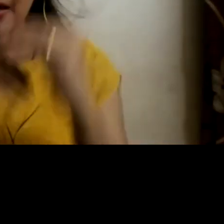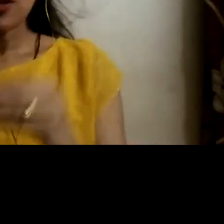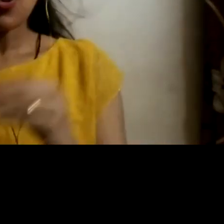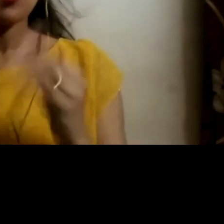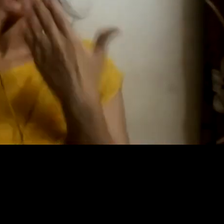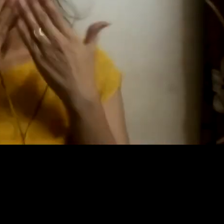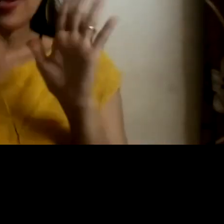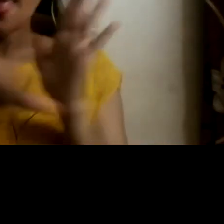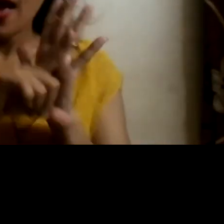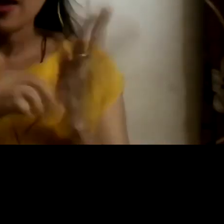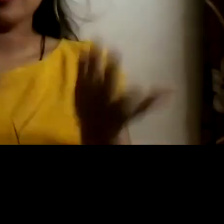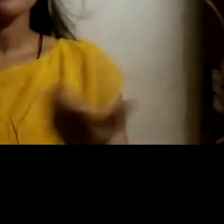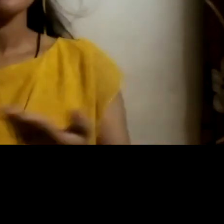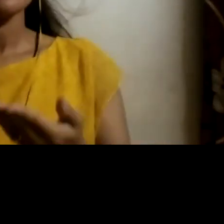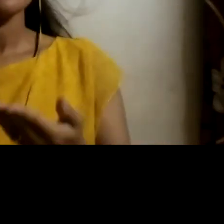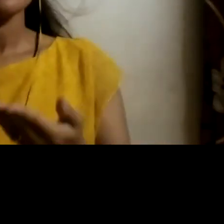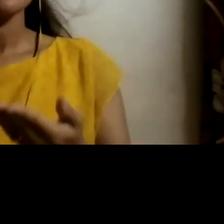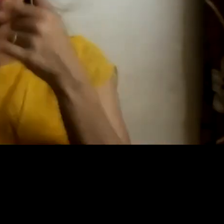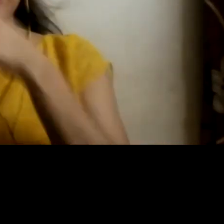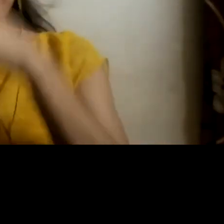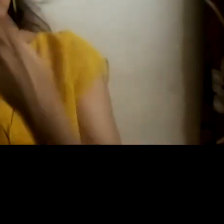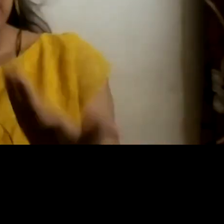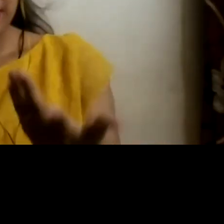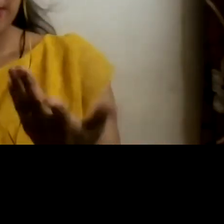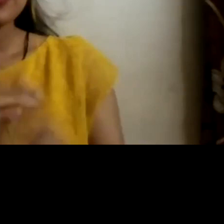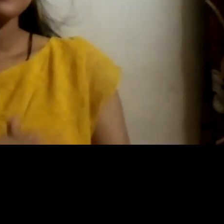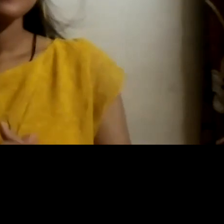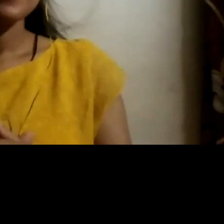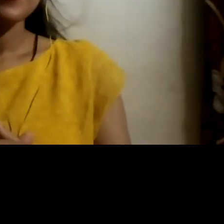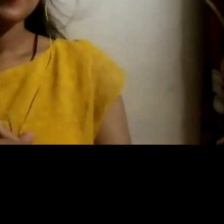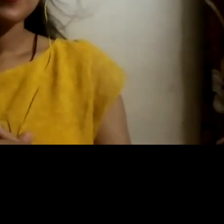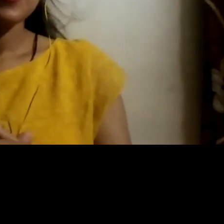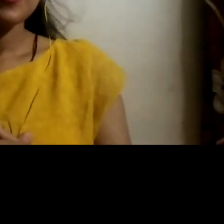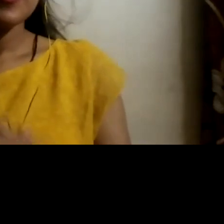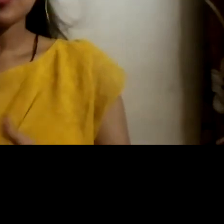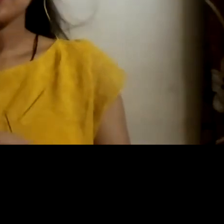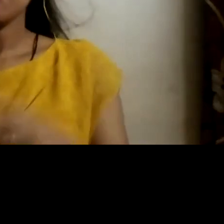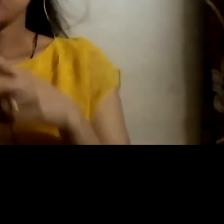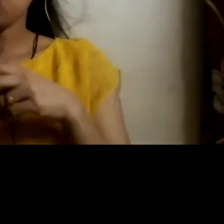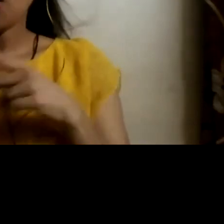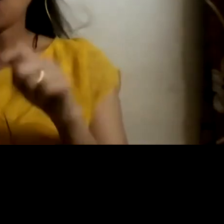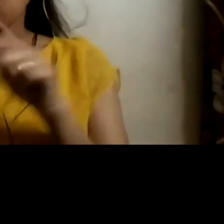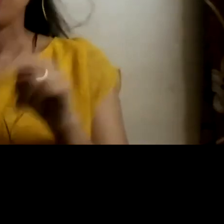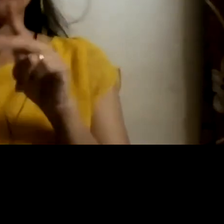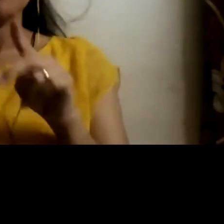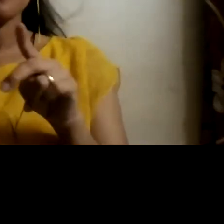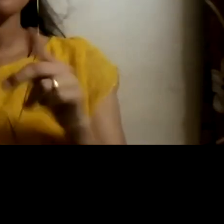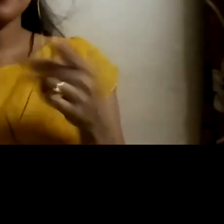of social science, and some of you are working professionals, and so on and so